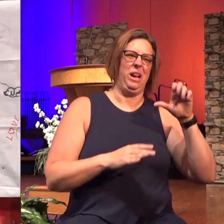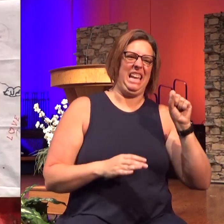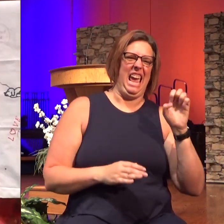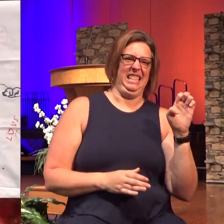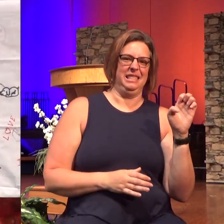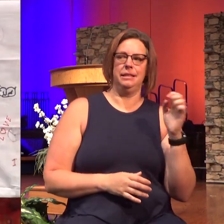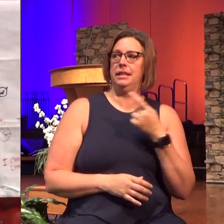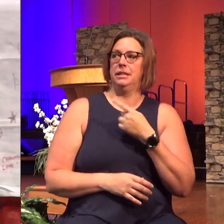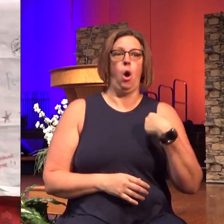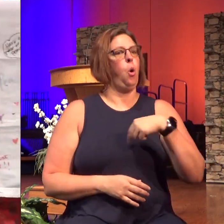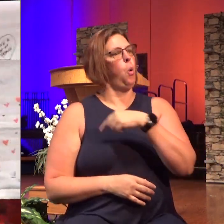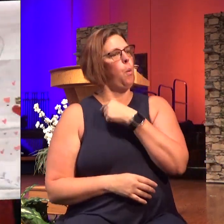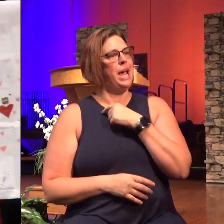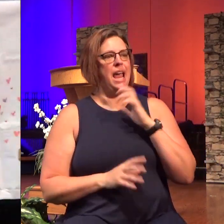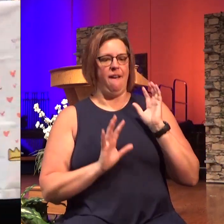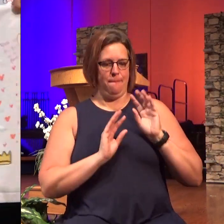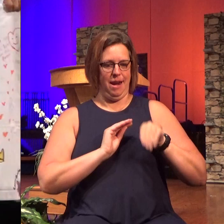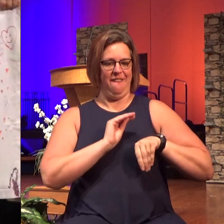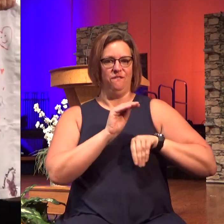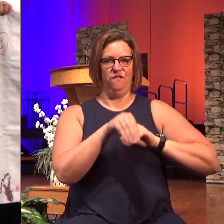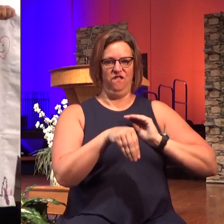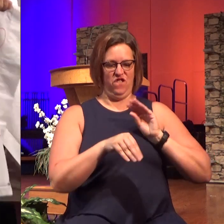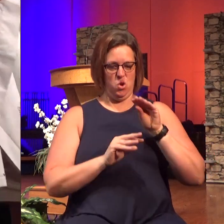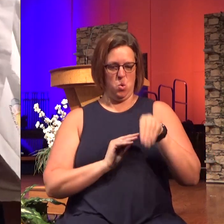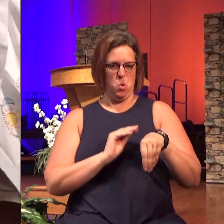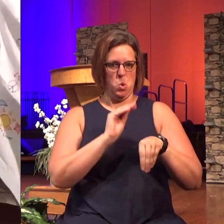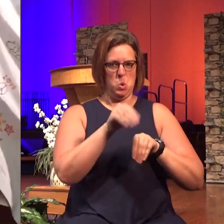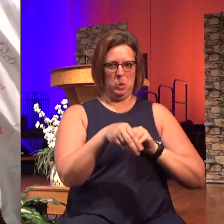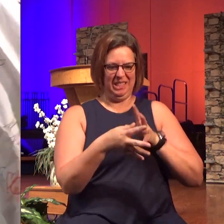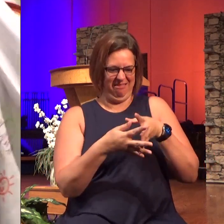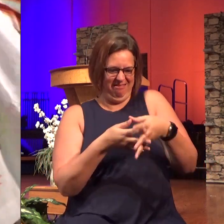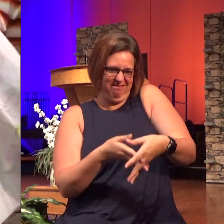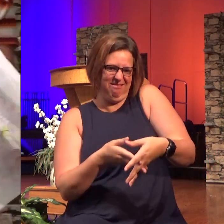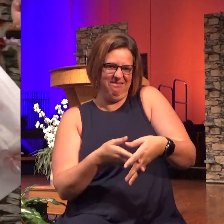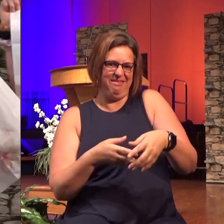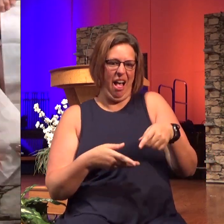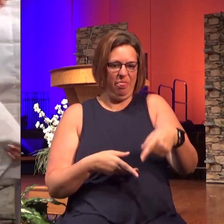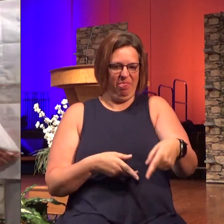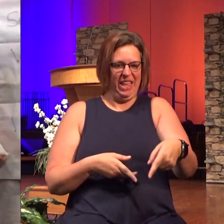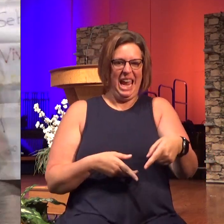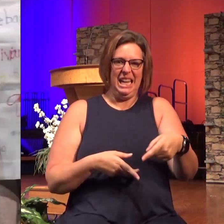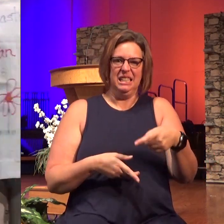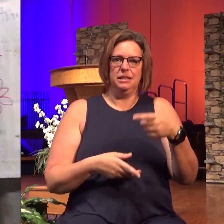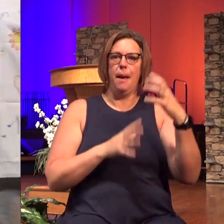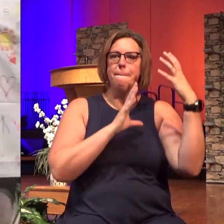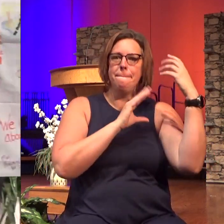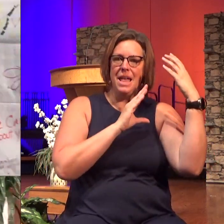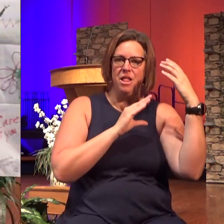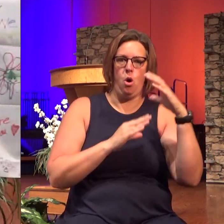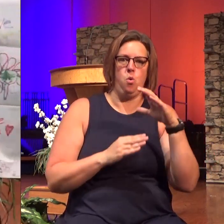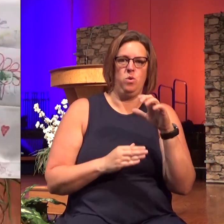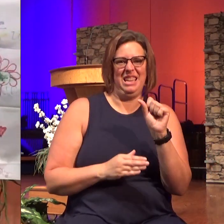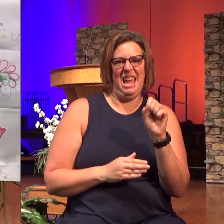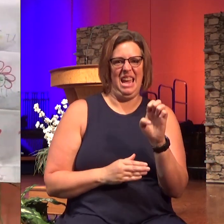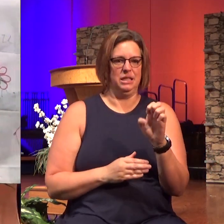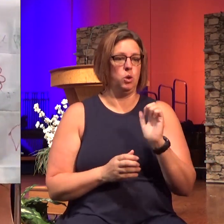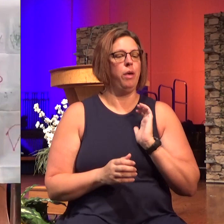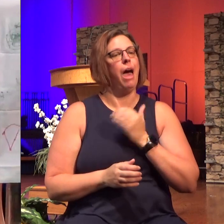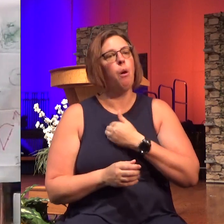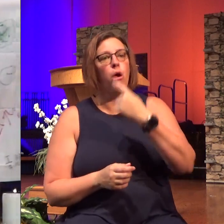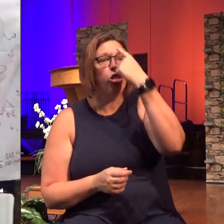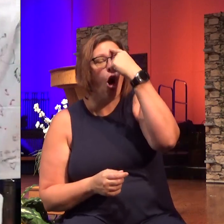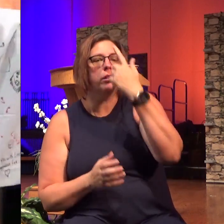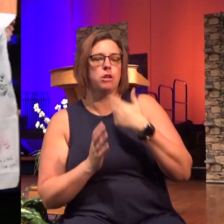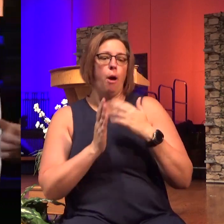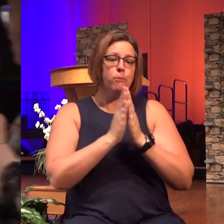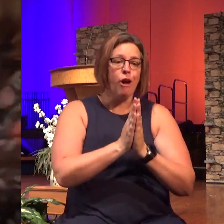infusing these pillowcases with our thoughts and our words and our drawings. And actually, a couple of